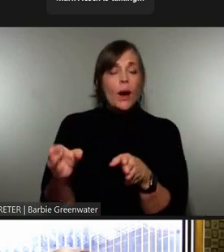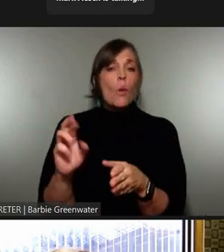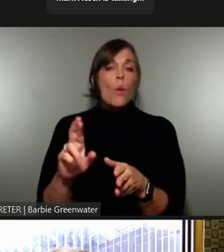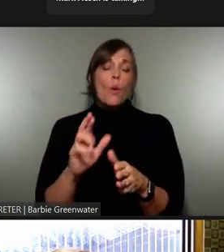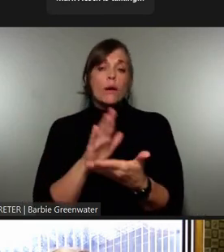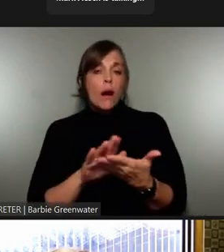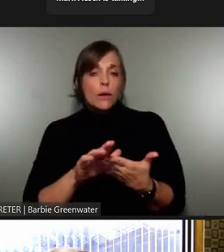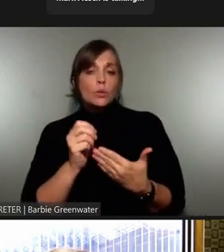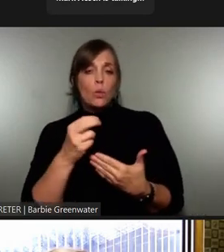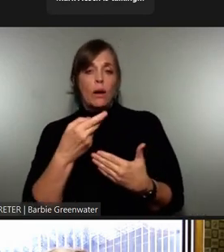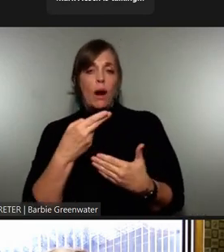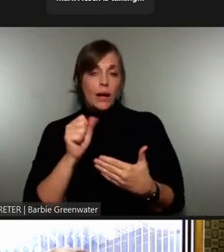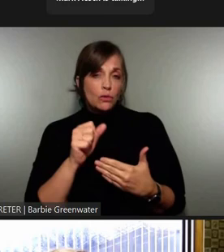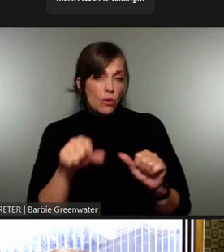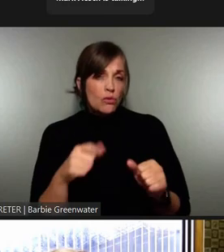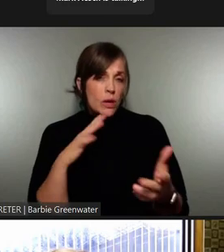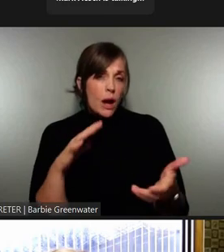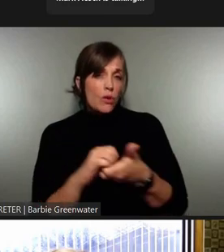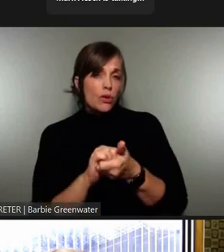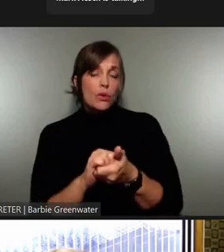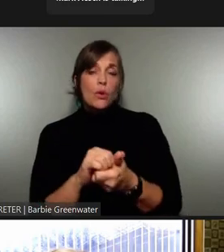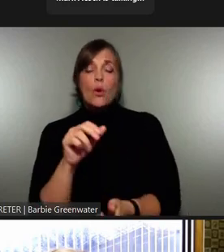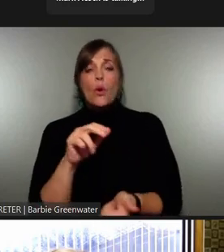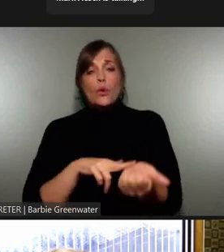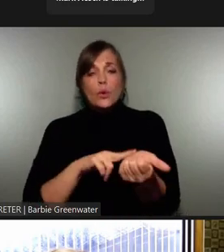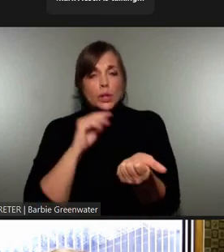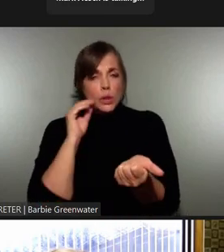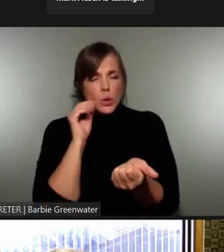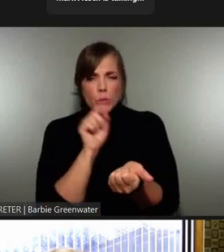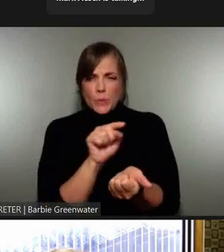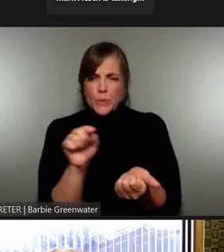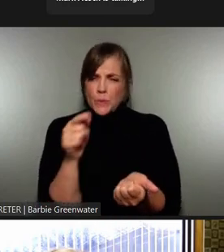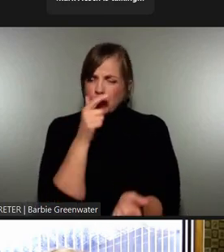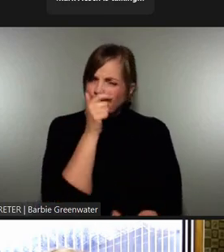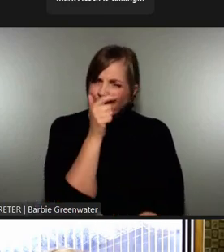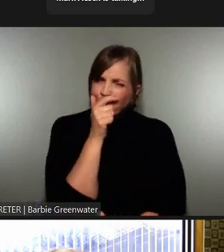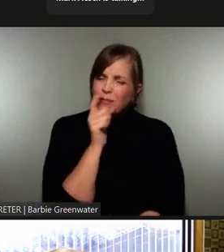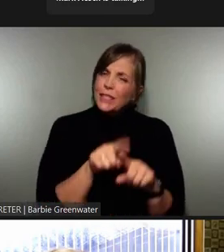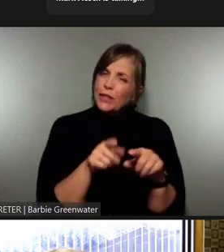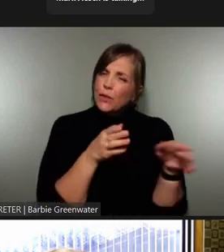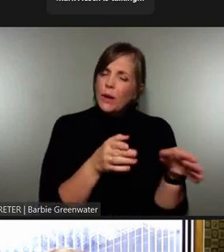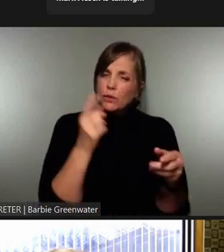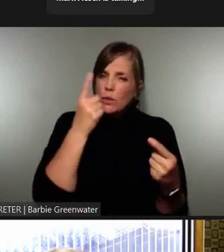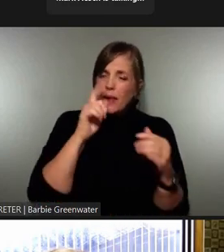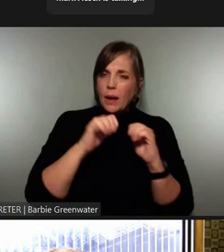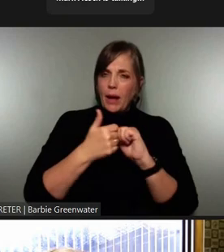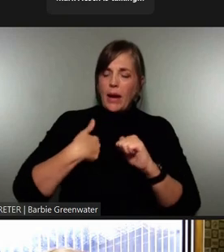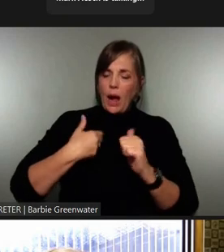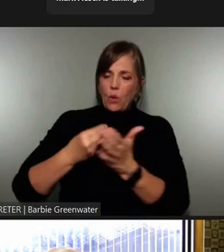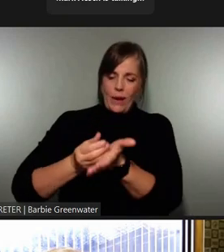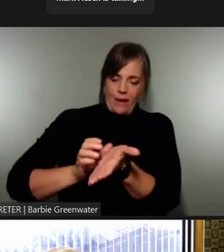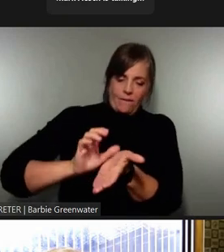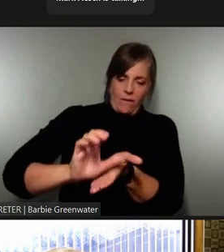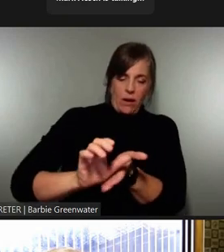hospitals? Could I partner with nursing homes? Are there a number of different ways to think about how we fund the very